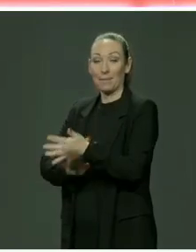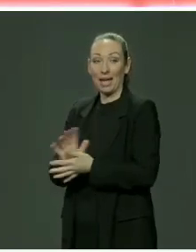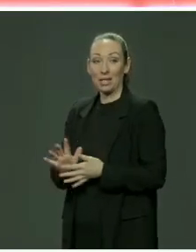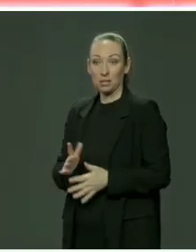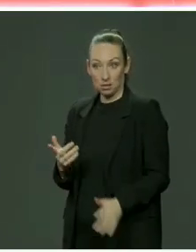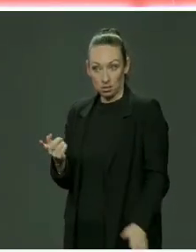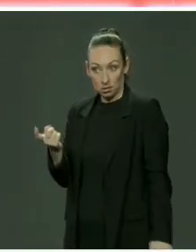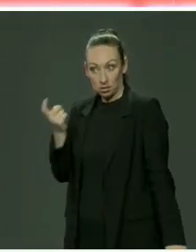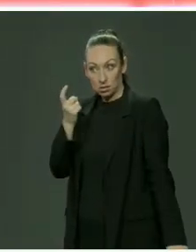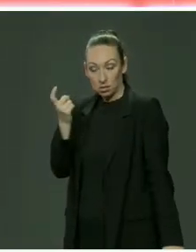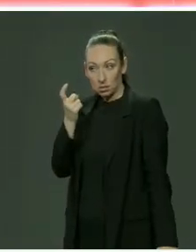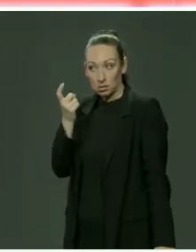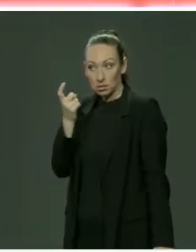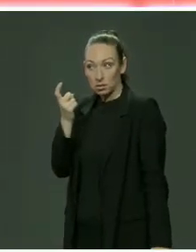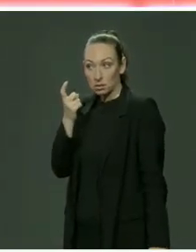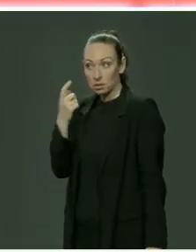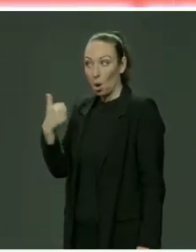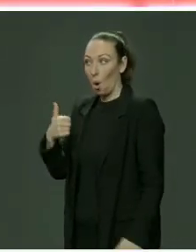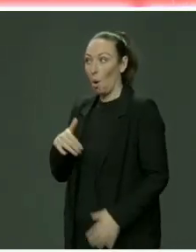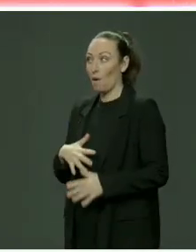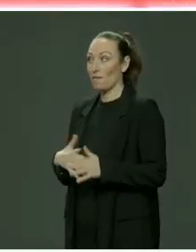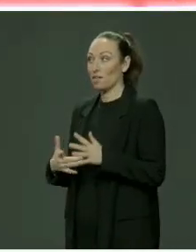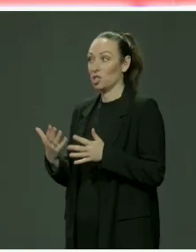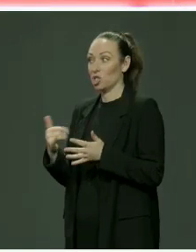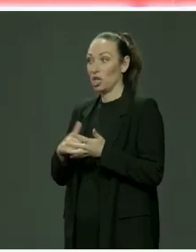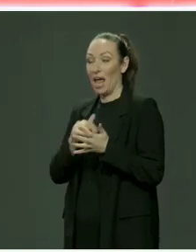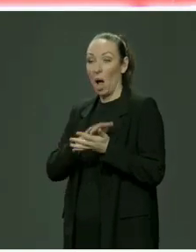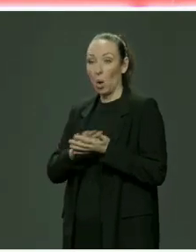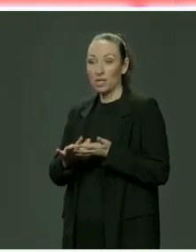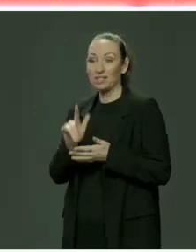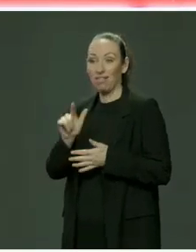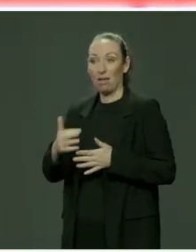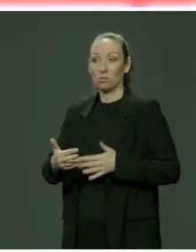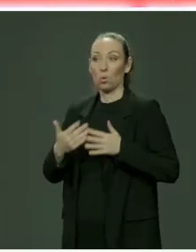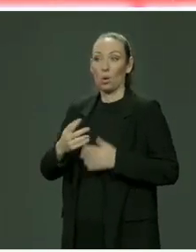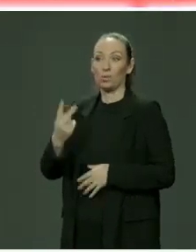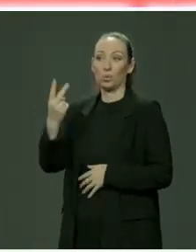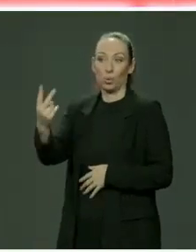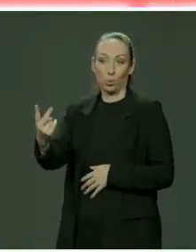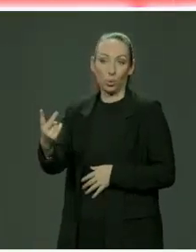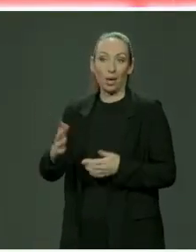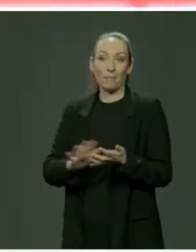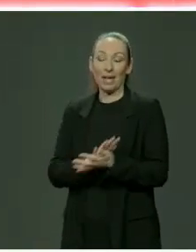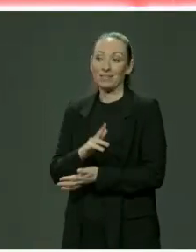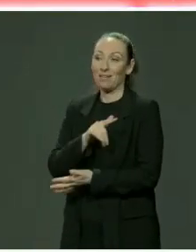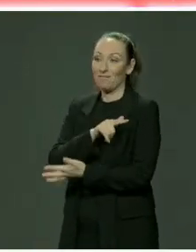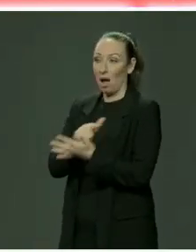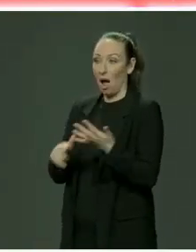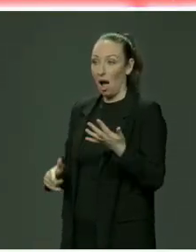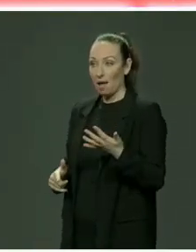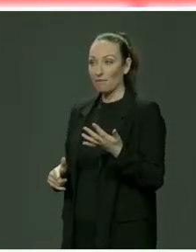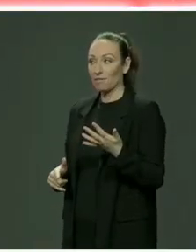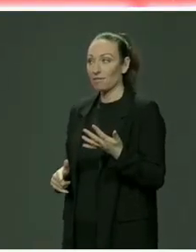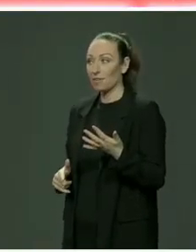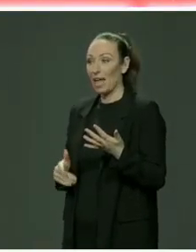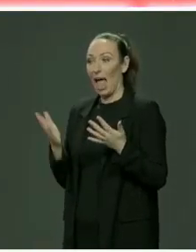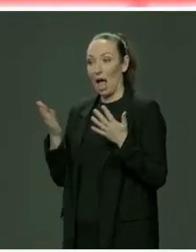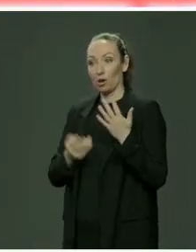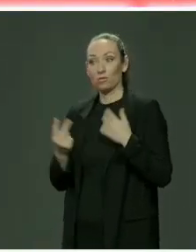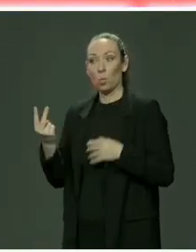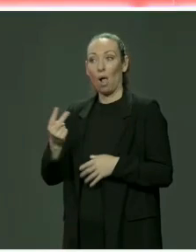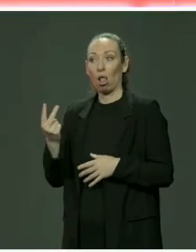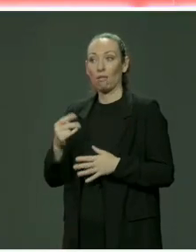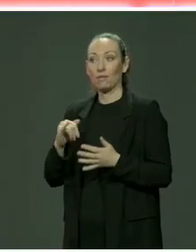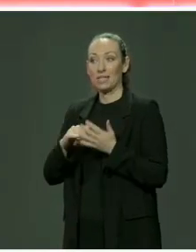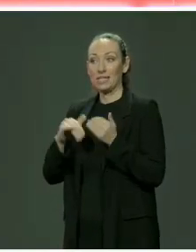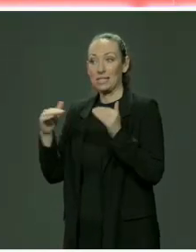shareholders, the ESG score is 2, with 5 of the shareholders' 12 subcategories showing